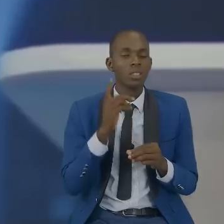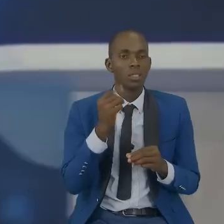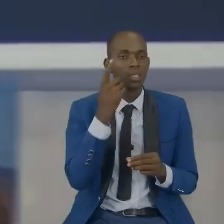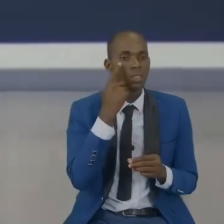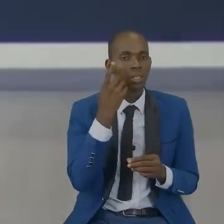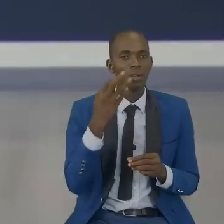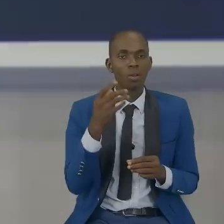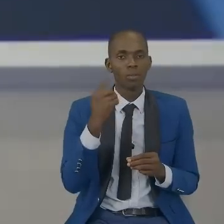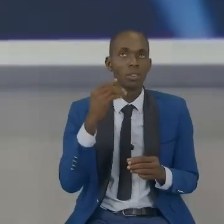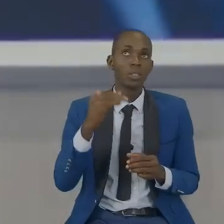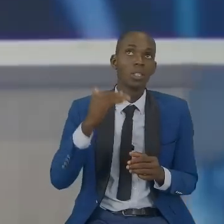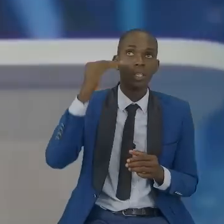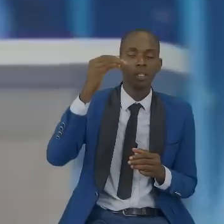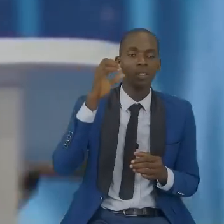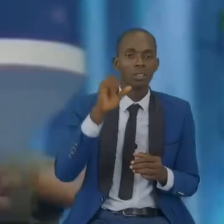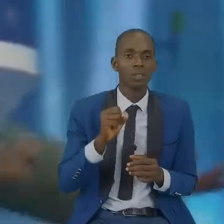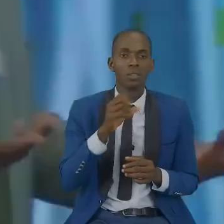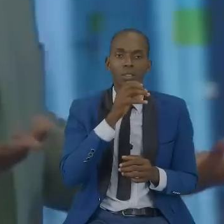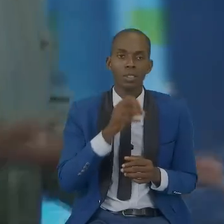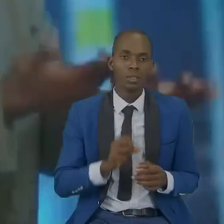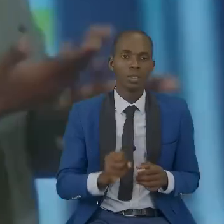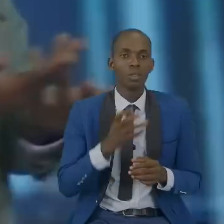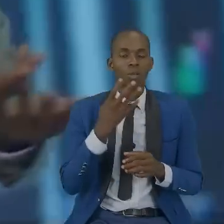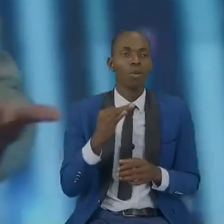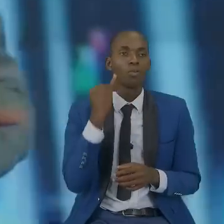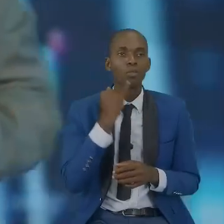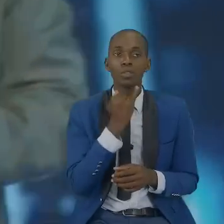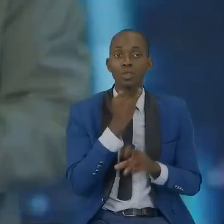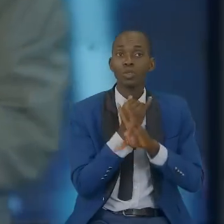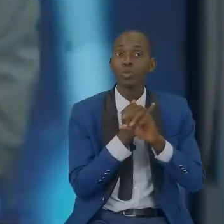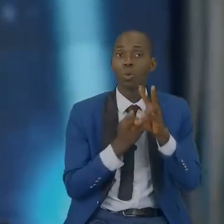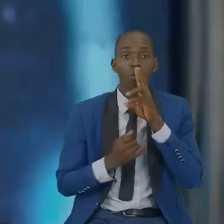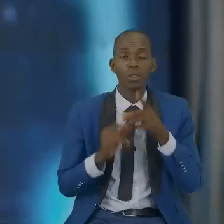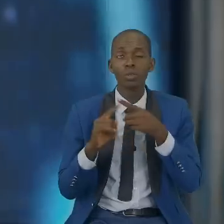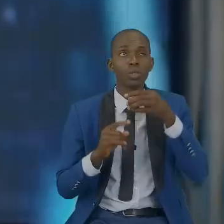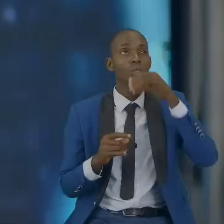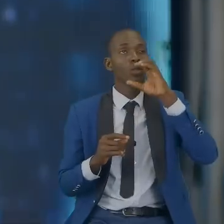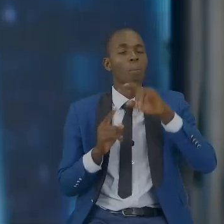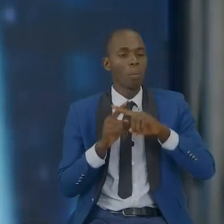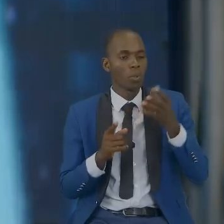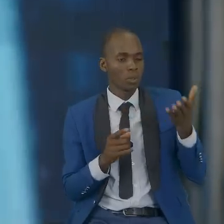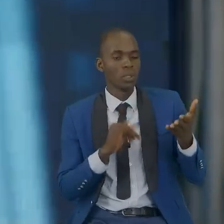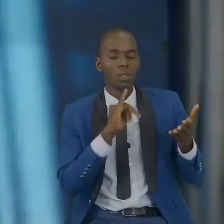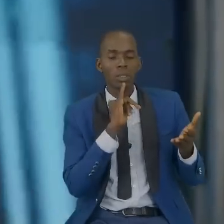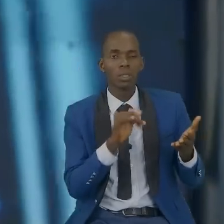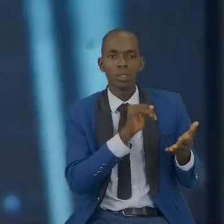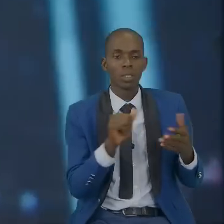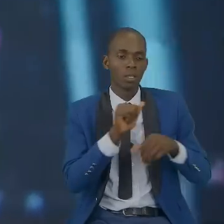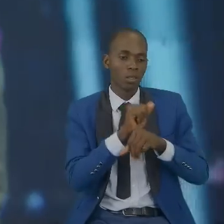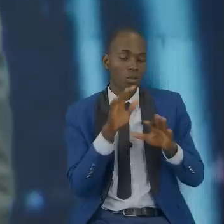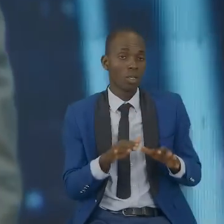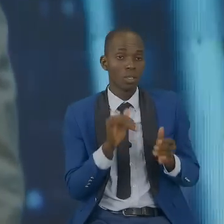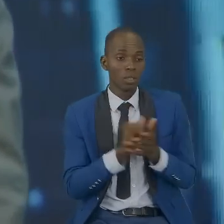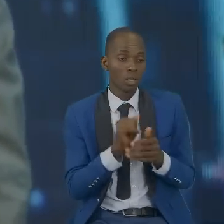of the elders of Israel. No water to drink, but there was a rock. And that rock